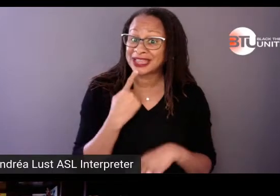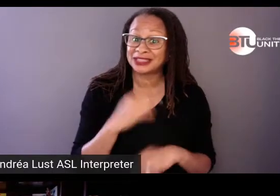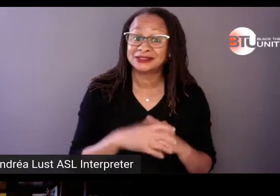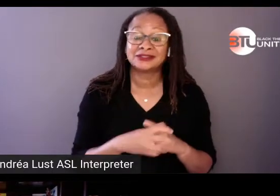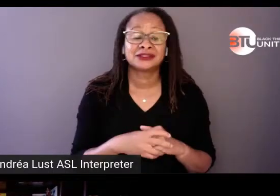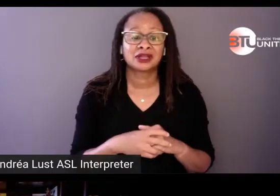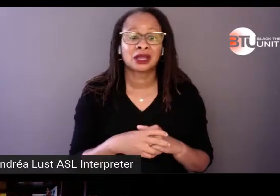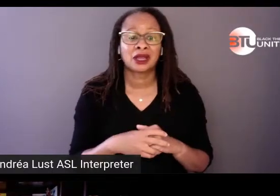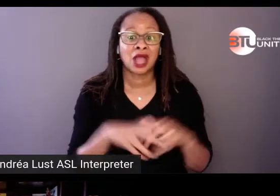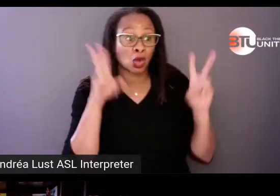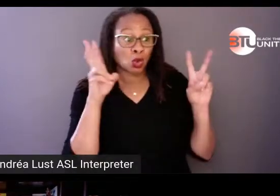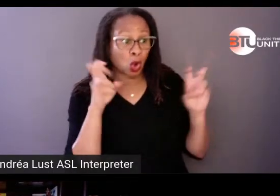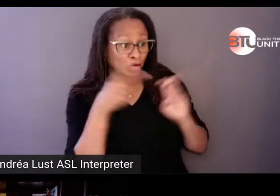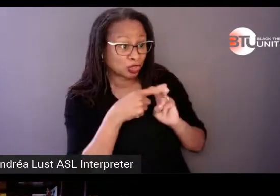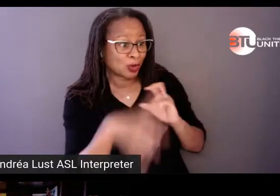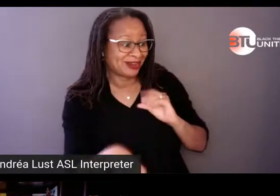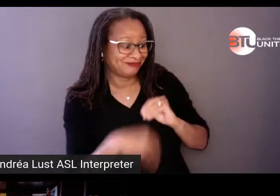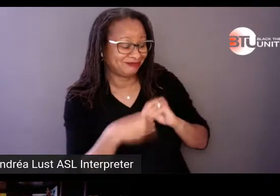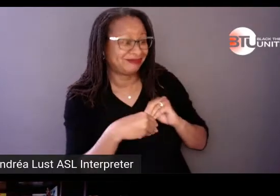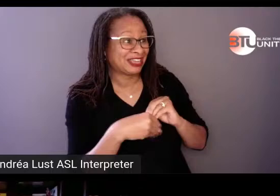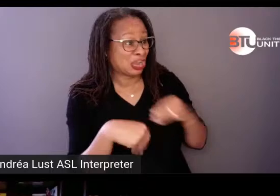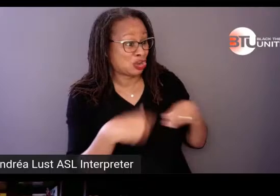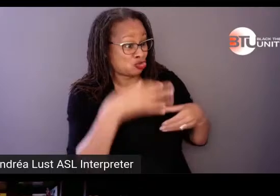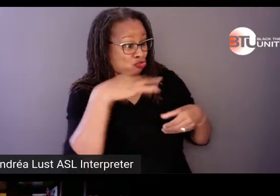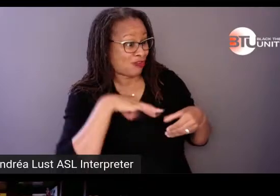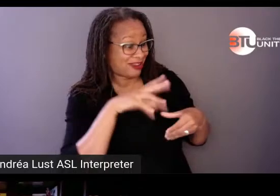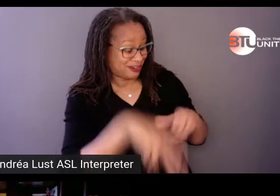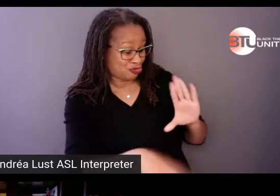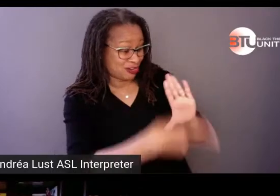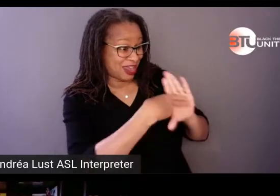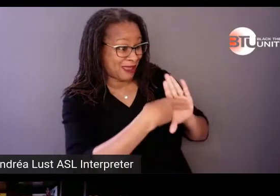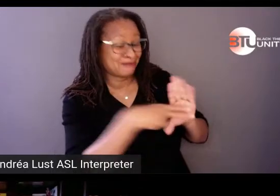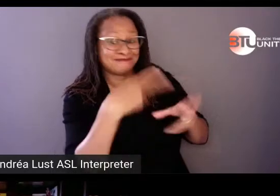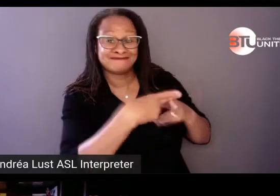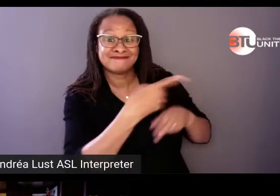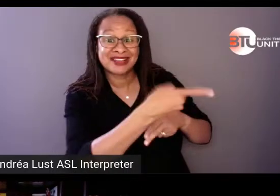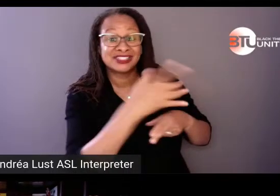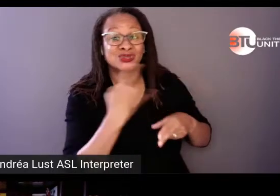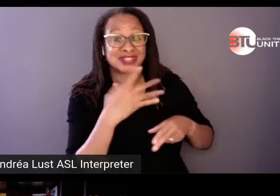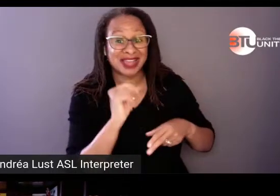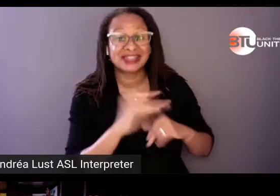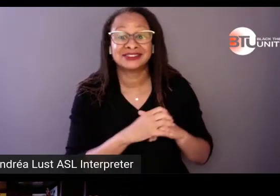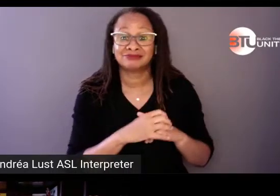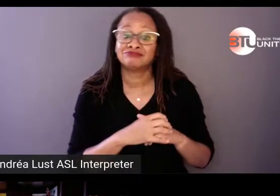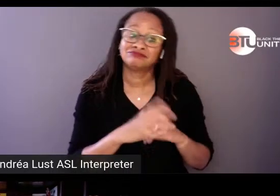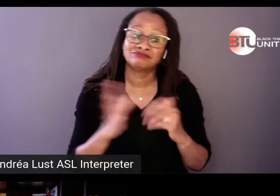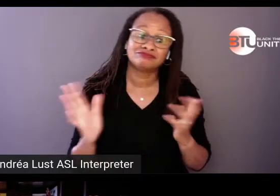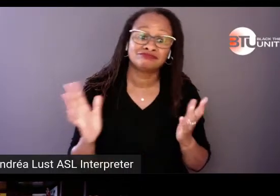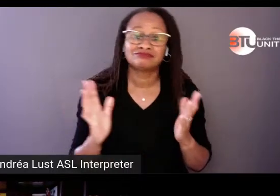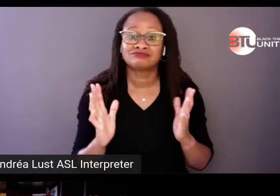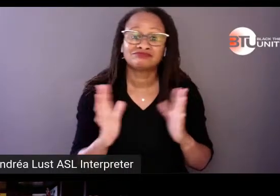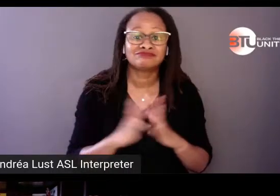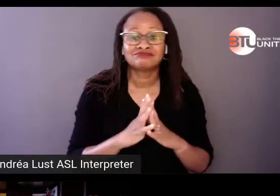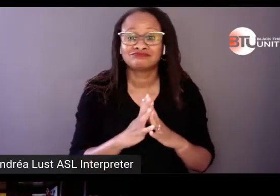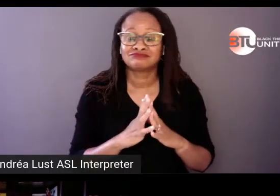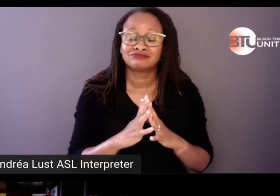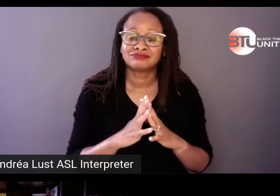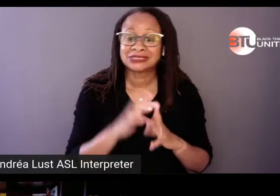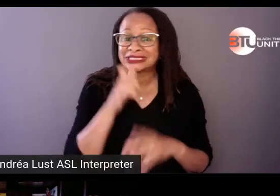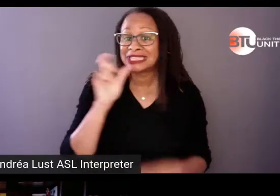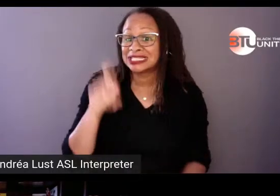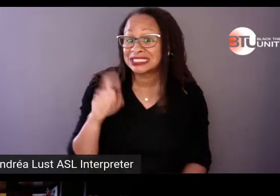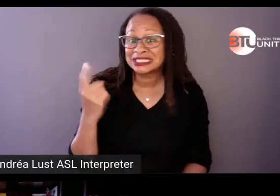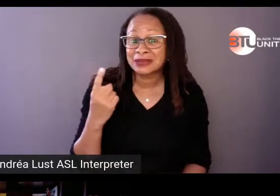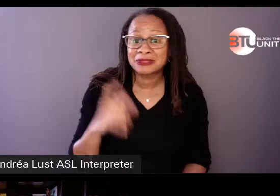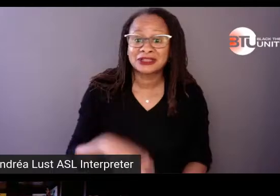if they're quoting you and they attribute those words to you and you actually said them, it's not necessarily something